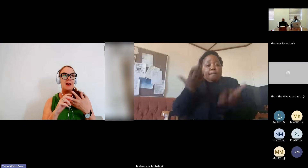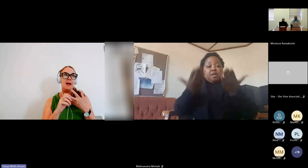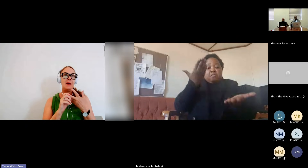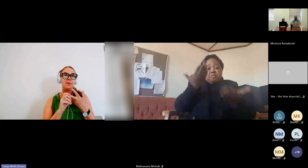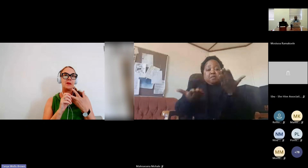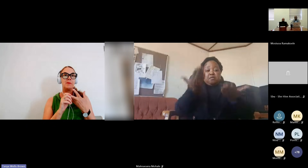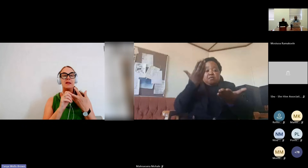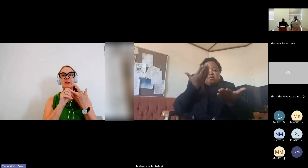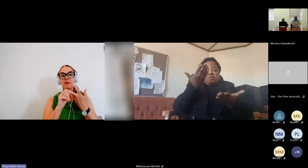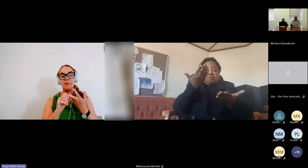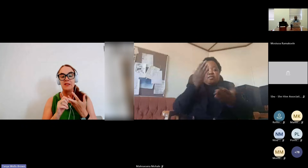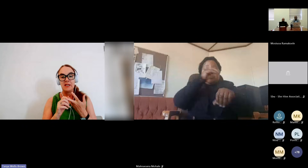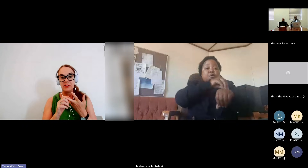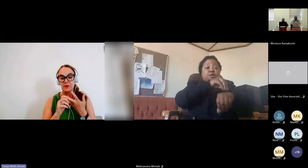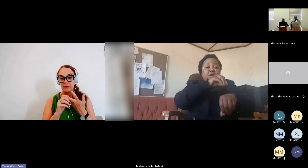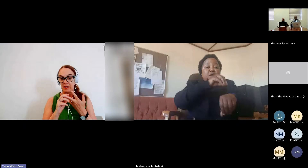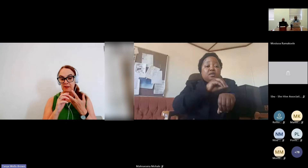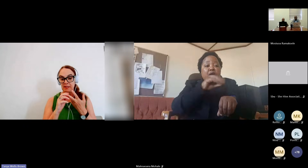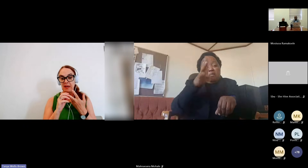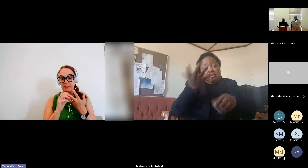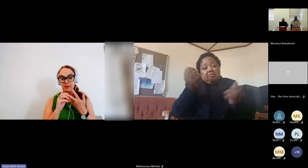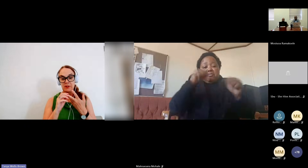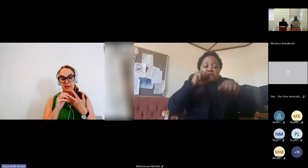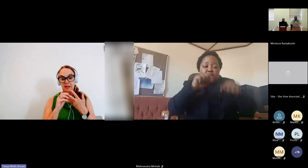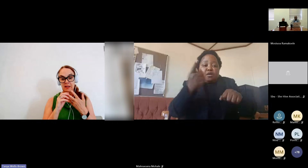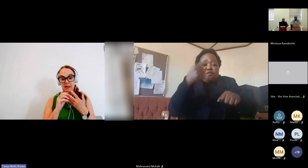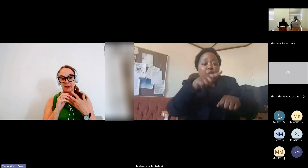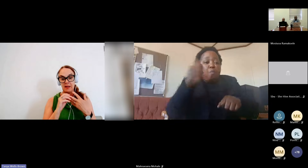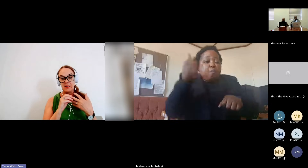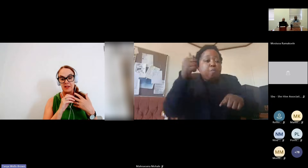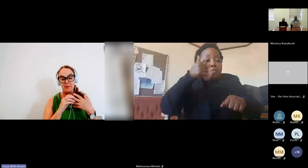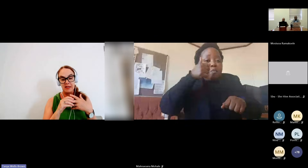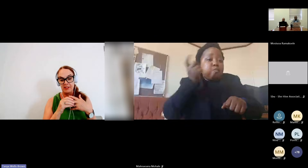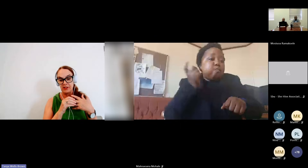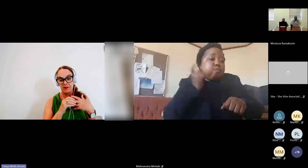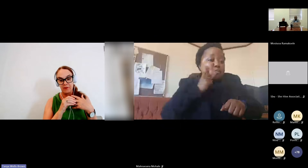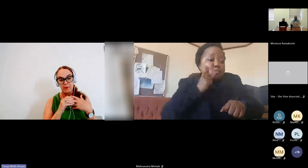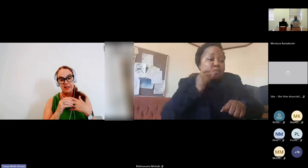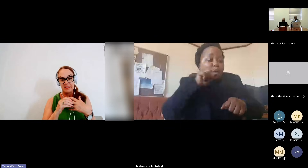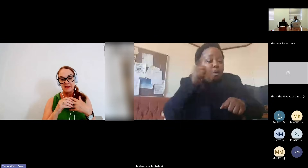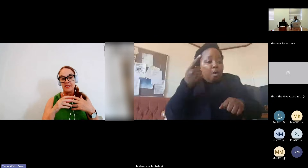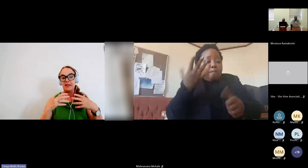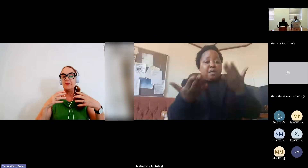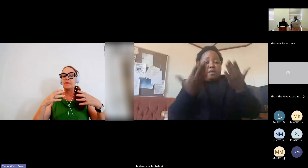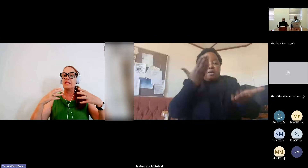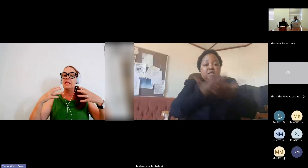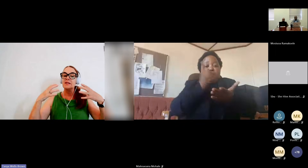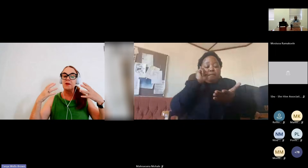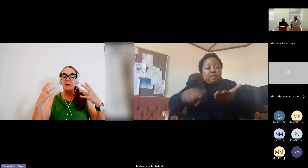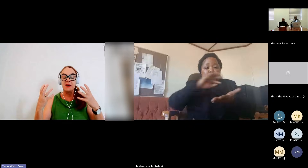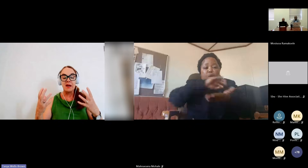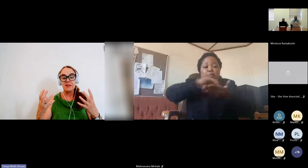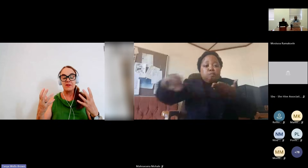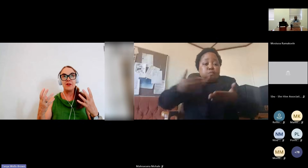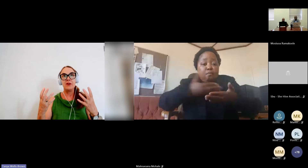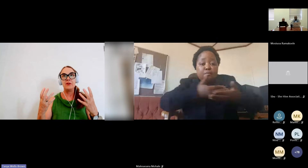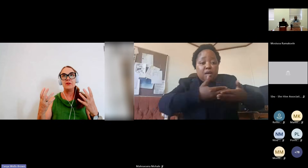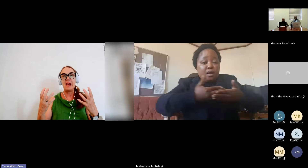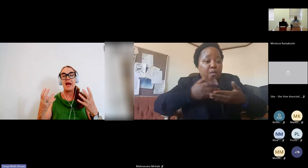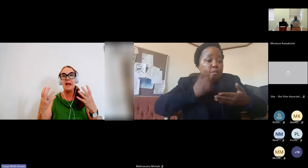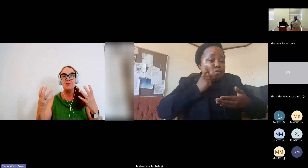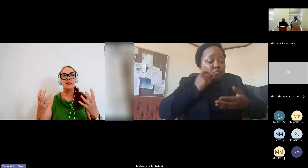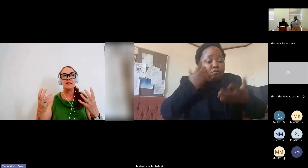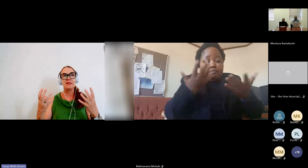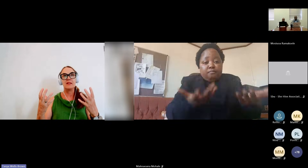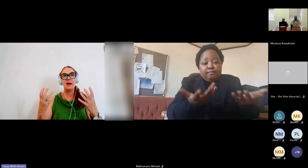pregnancy, because of the potential to have to do a termination of pregnancy. So because of